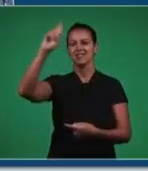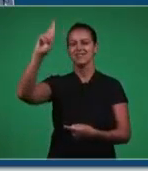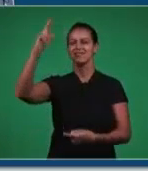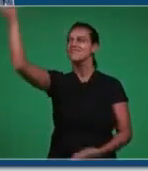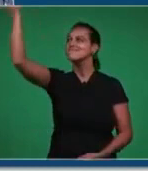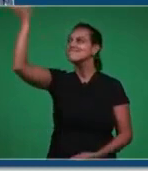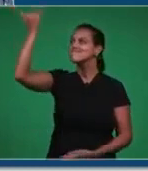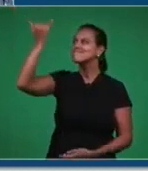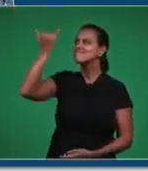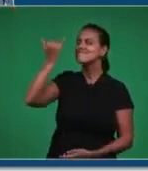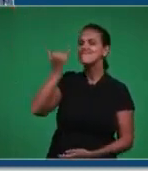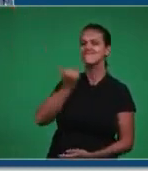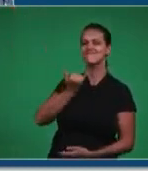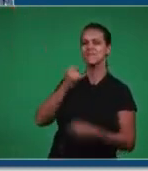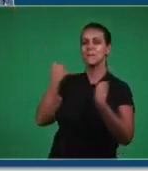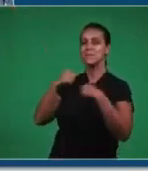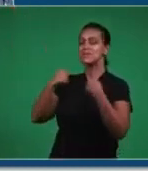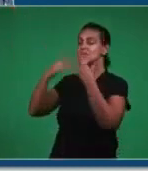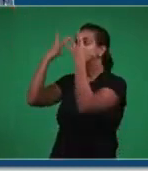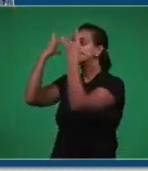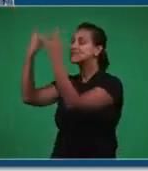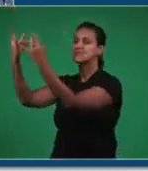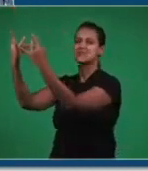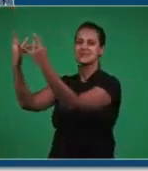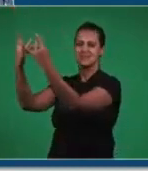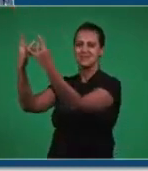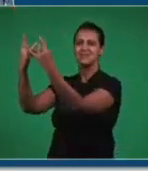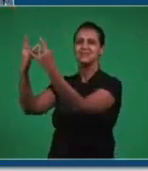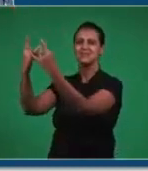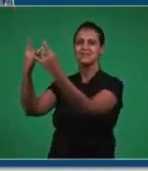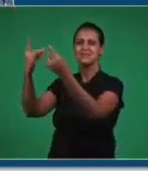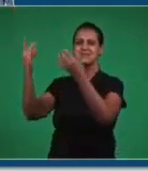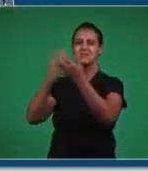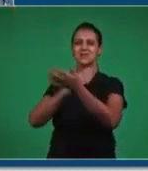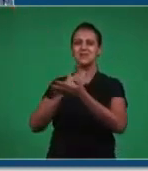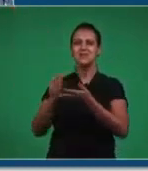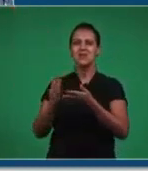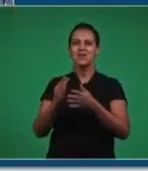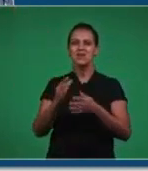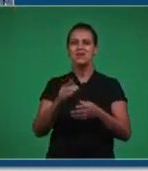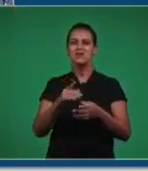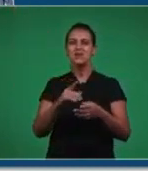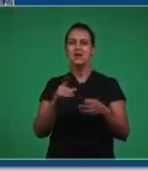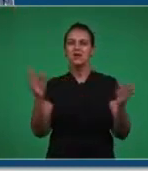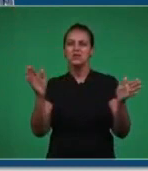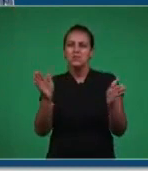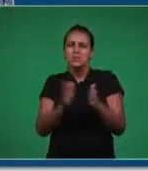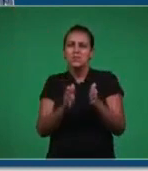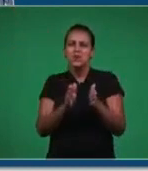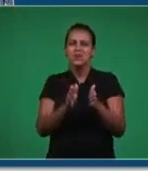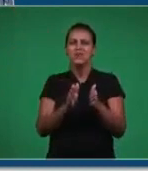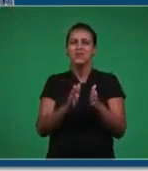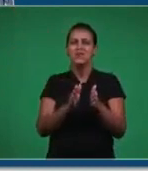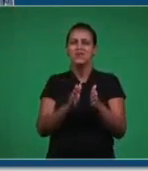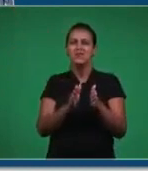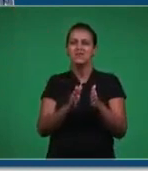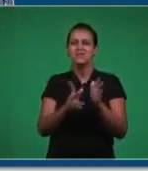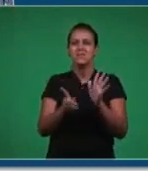ear, because salvation comes from the hearing, comes from the hearing, the bones inside of the